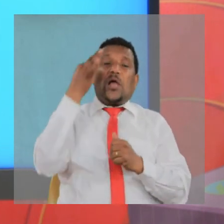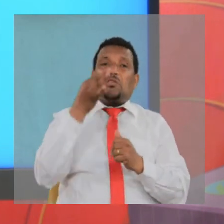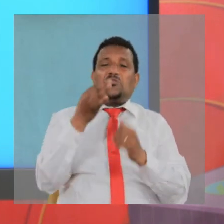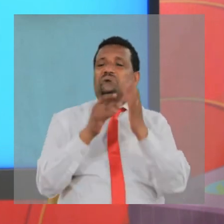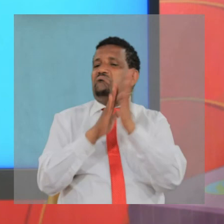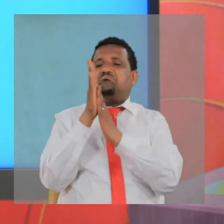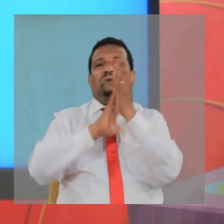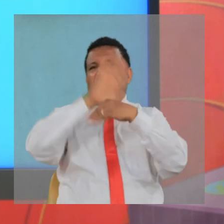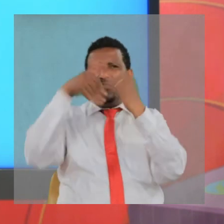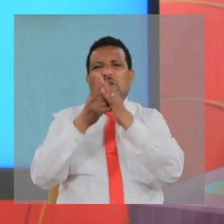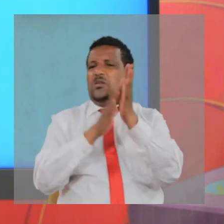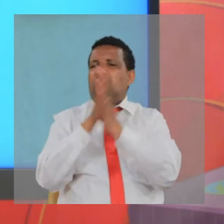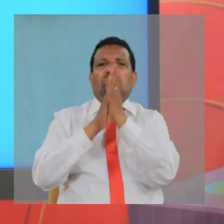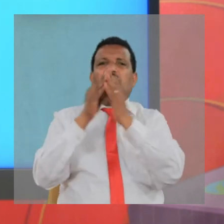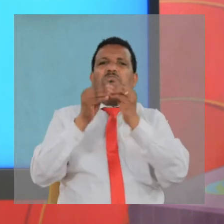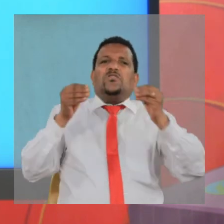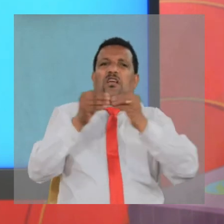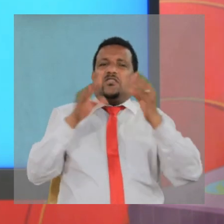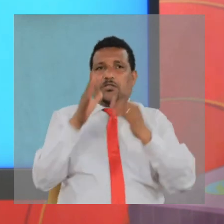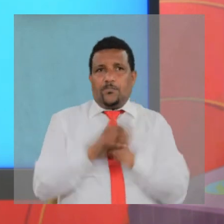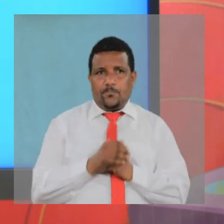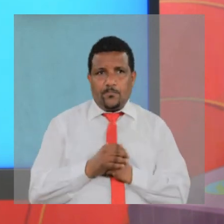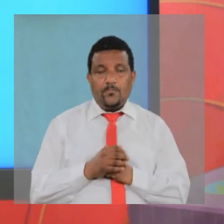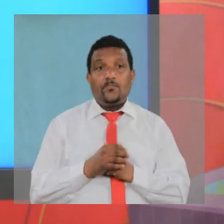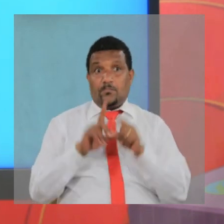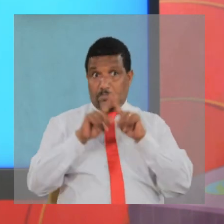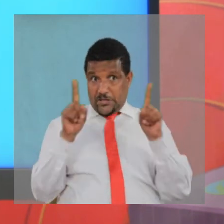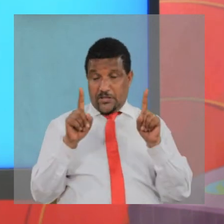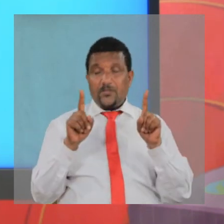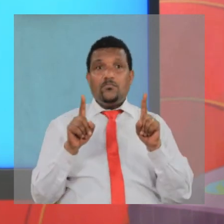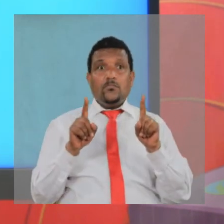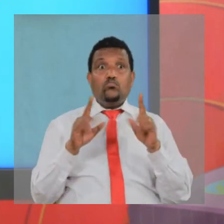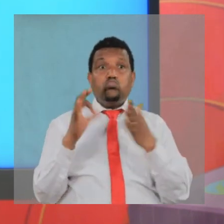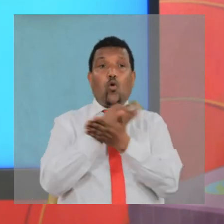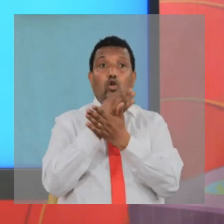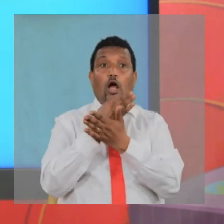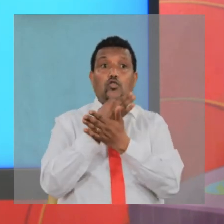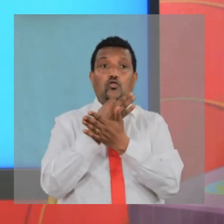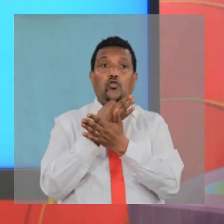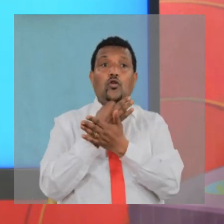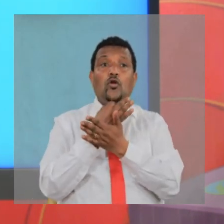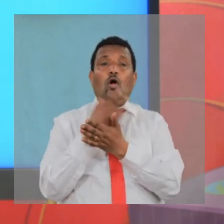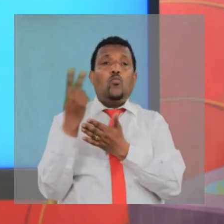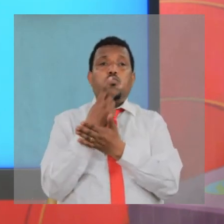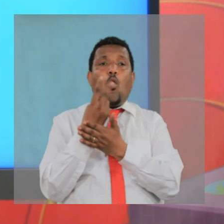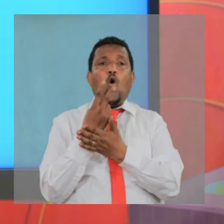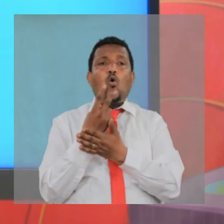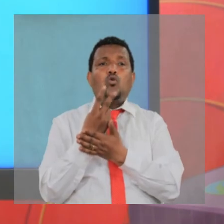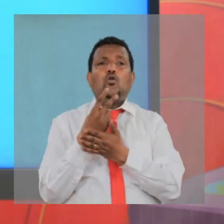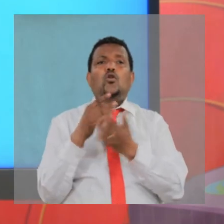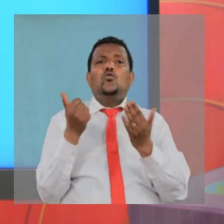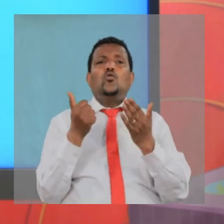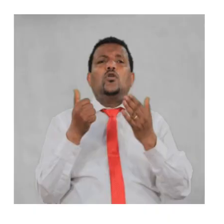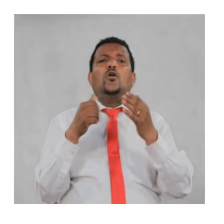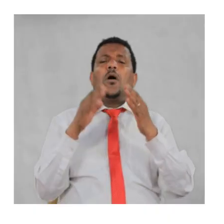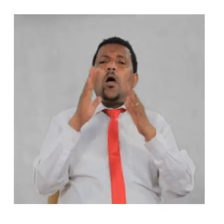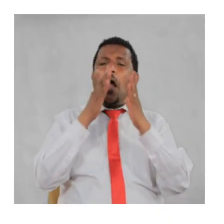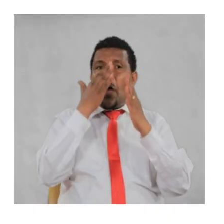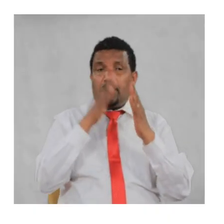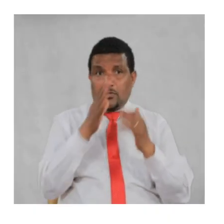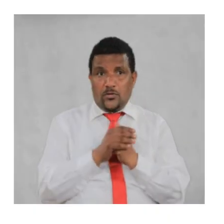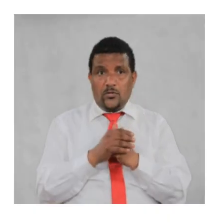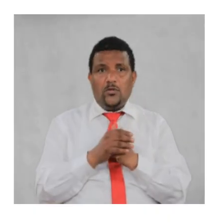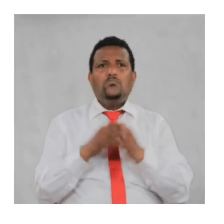generally inelastic. But products which are bought not by habit have generally